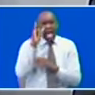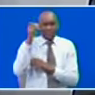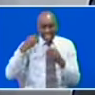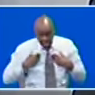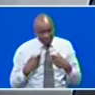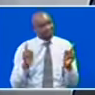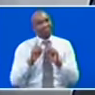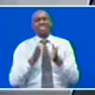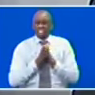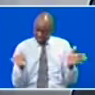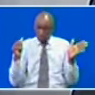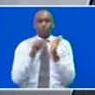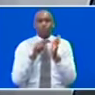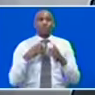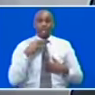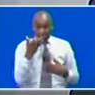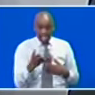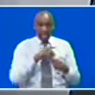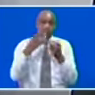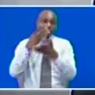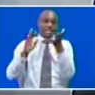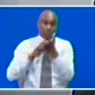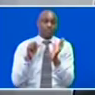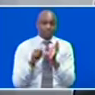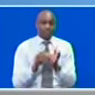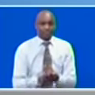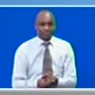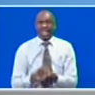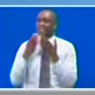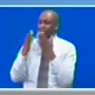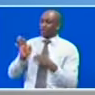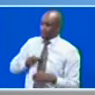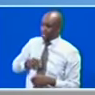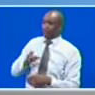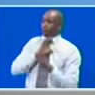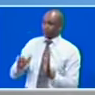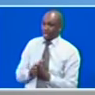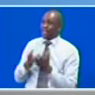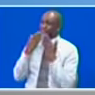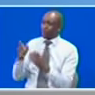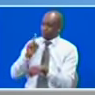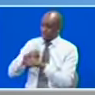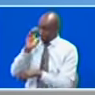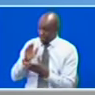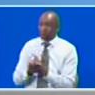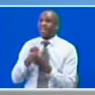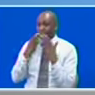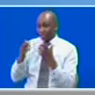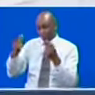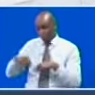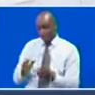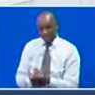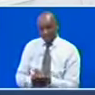actually a general problem that we have in terms of network coverage. Thank you, Madam Commissioner. I thank you very much. Thank you for your time. Good having you here. That